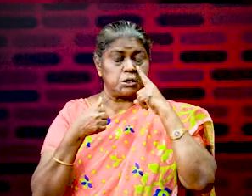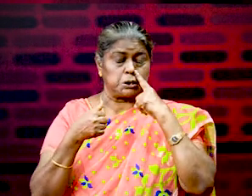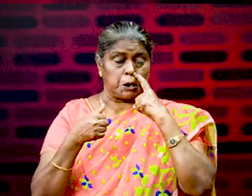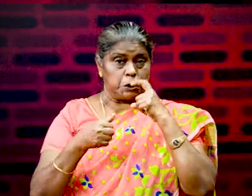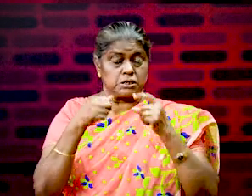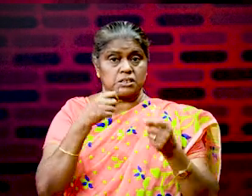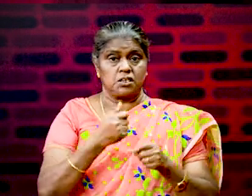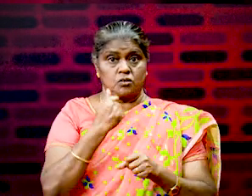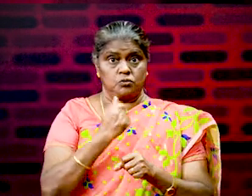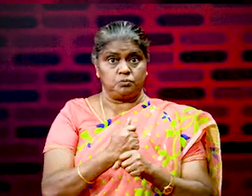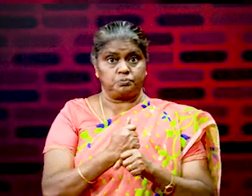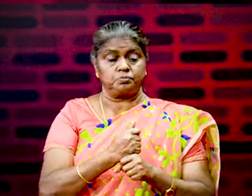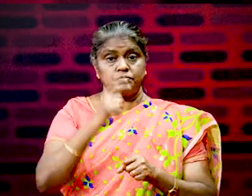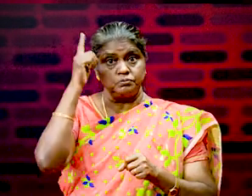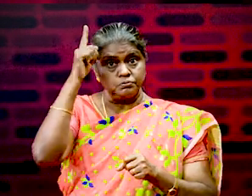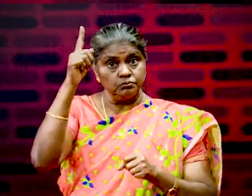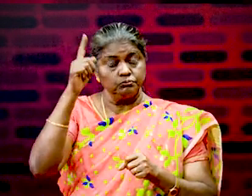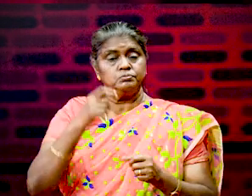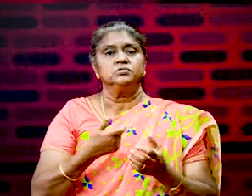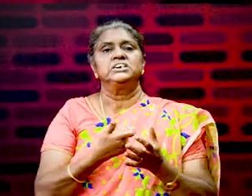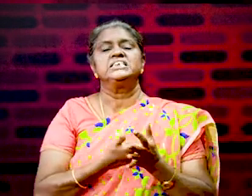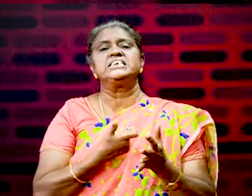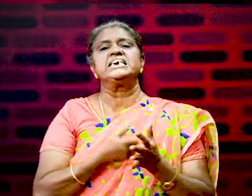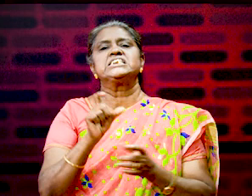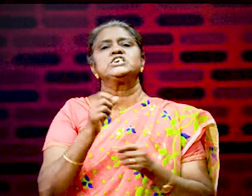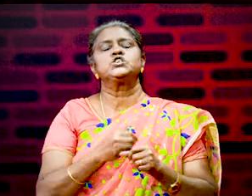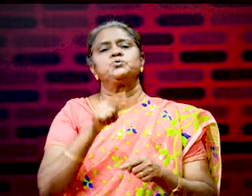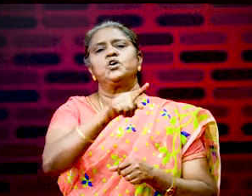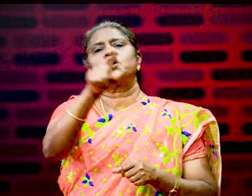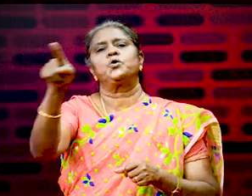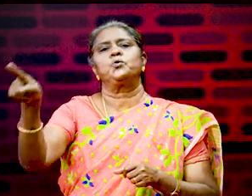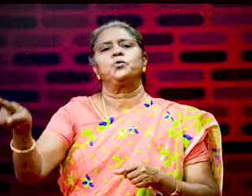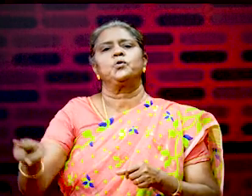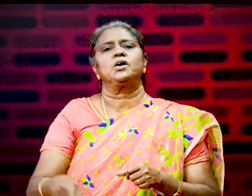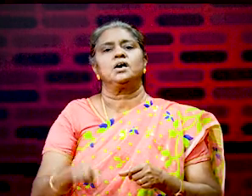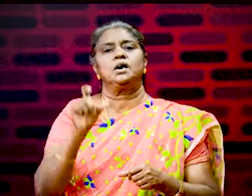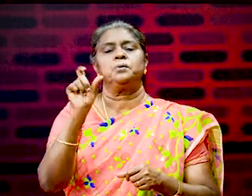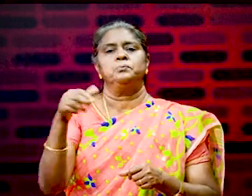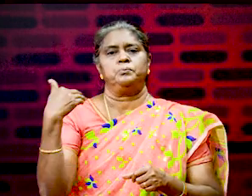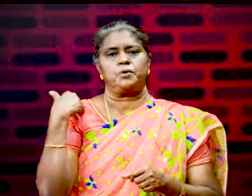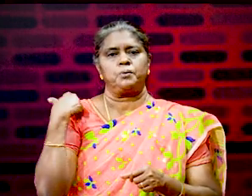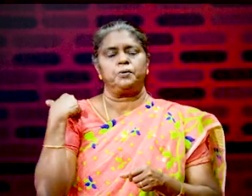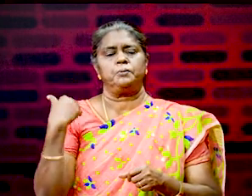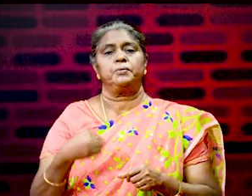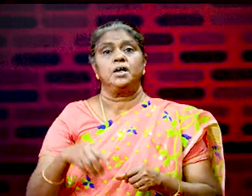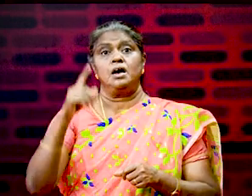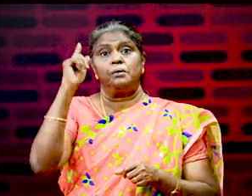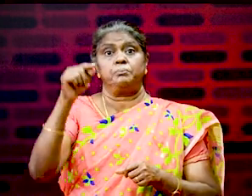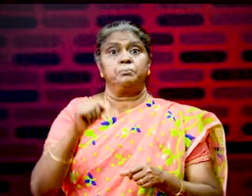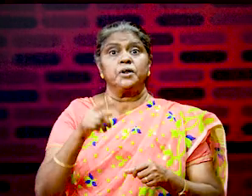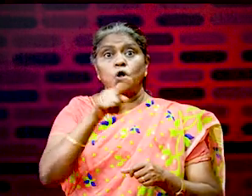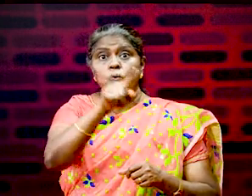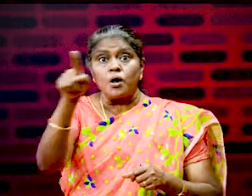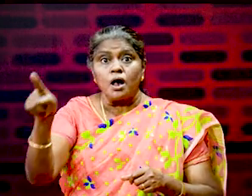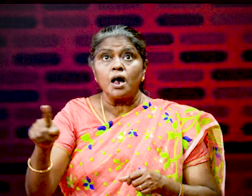give justice in your case and in your cause, because you were looking unto God for a long time, you were praying